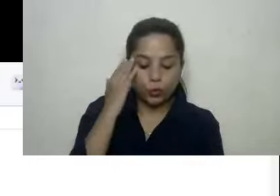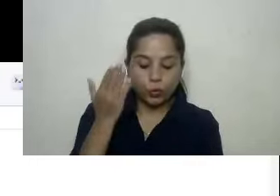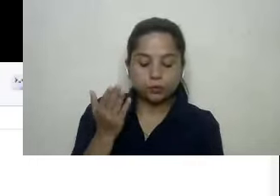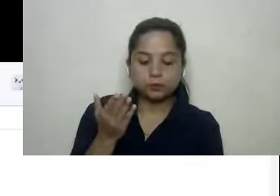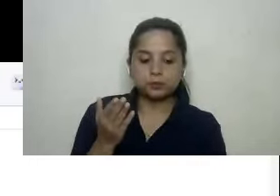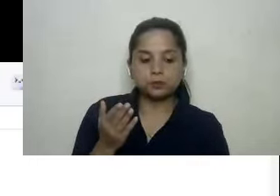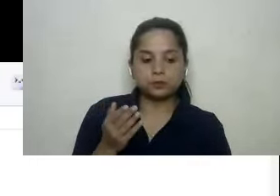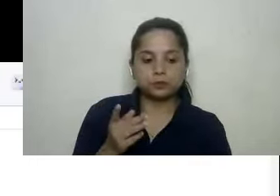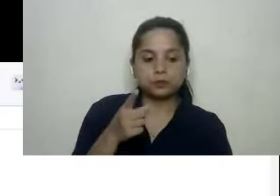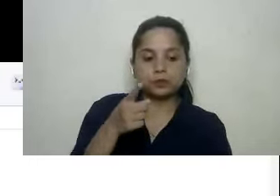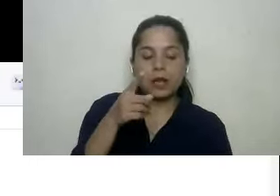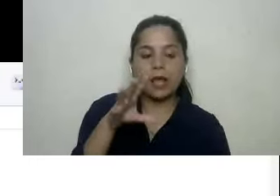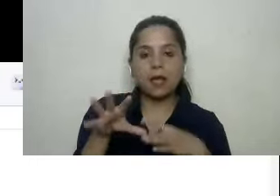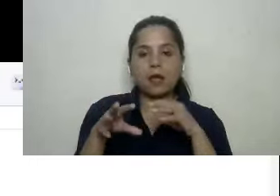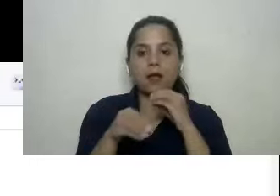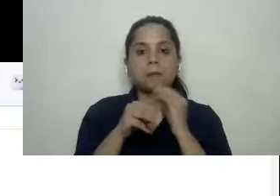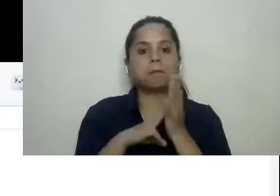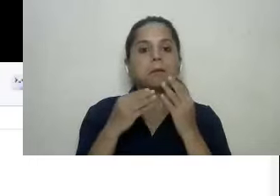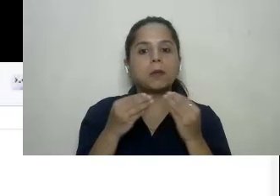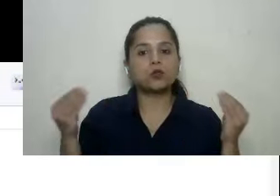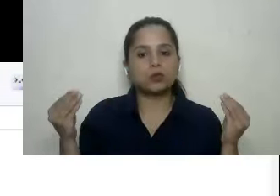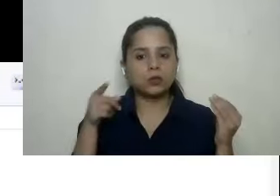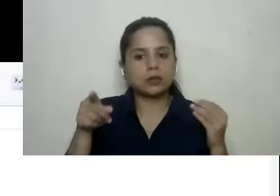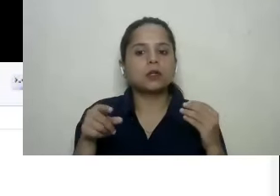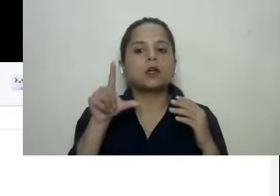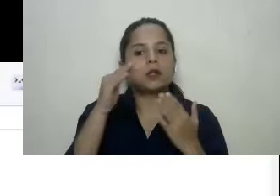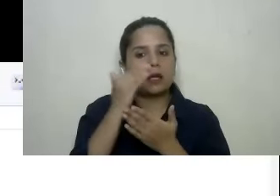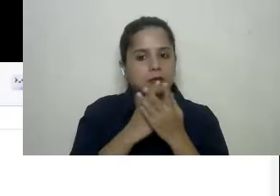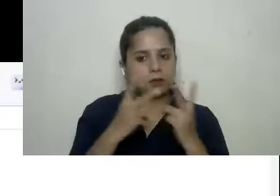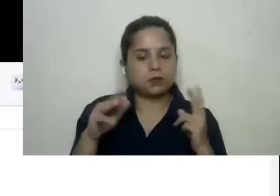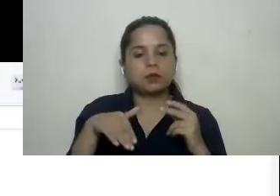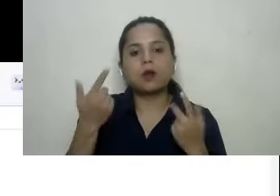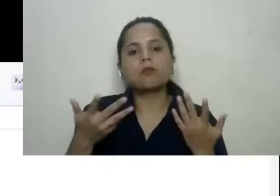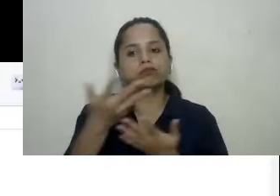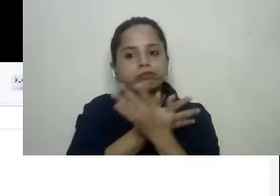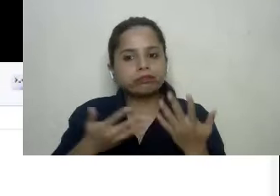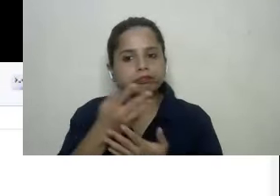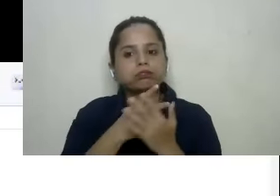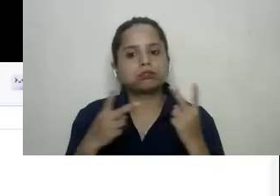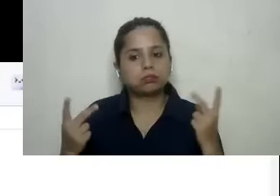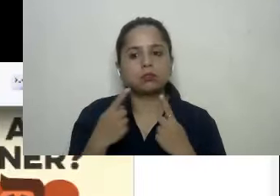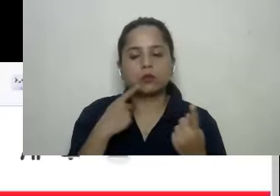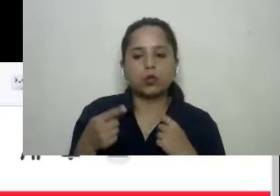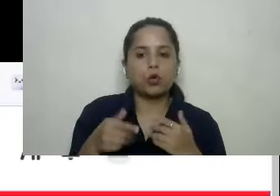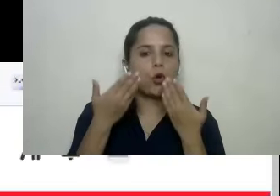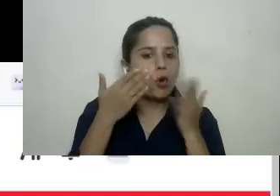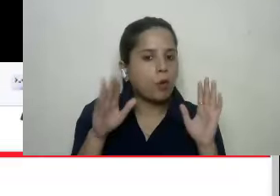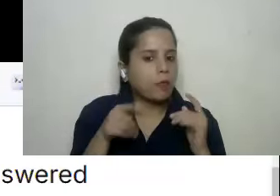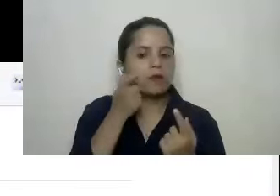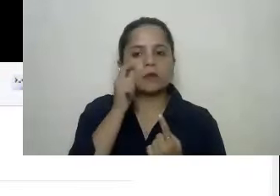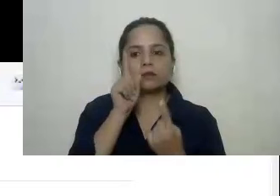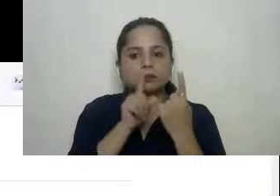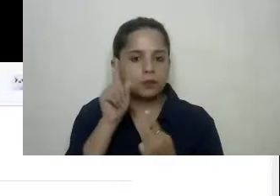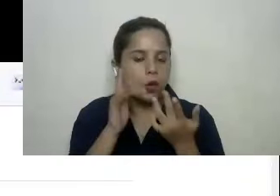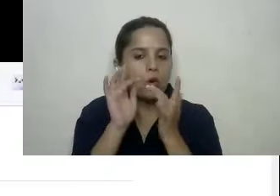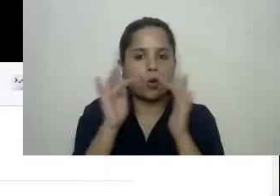add material to the lesson. And then they would discuss open face-to-face or online,